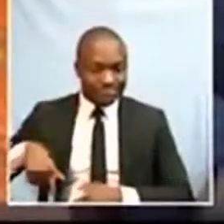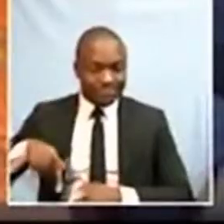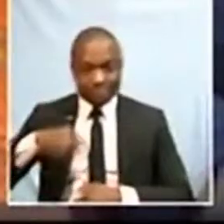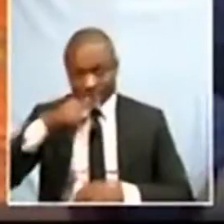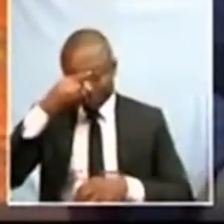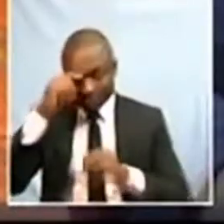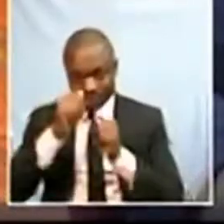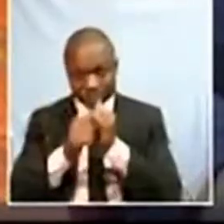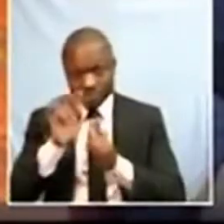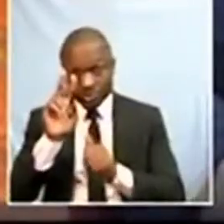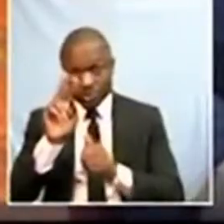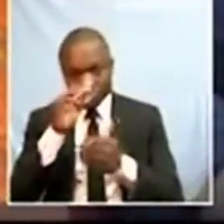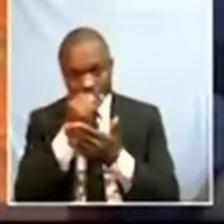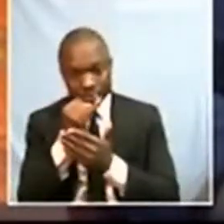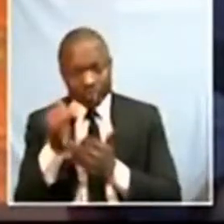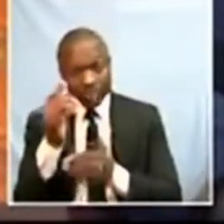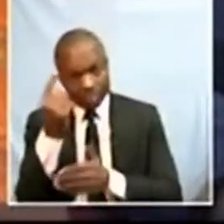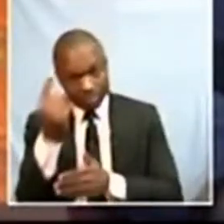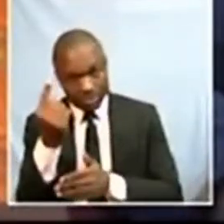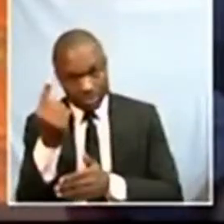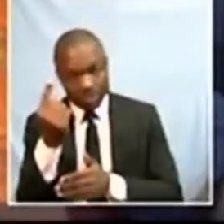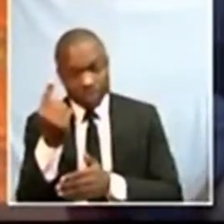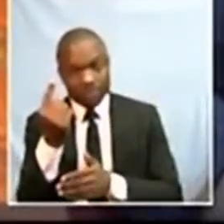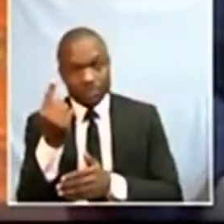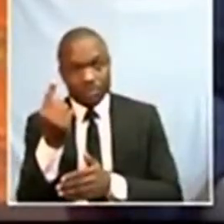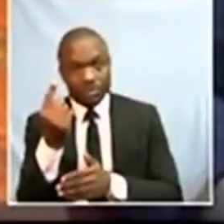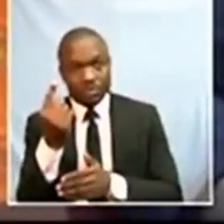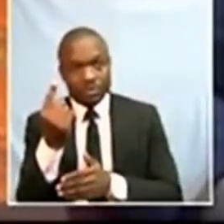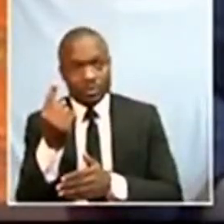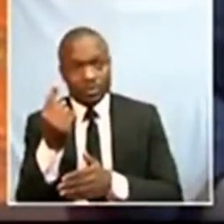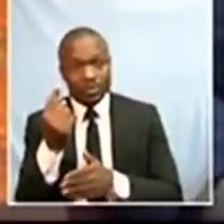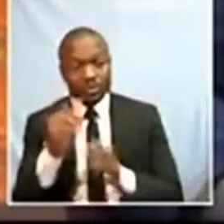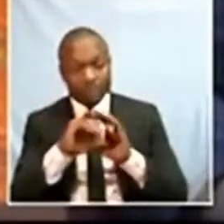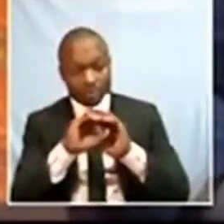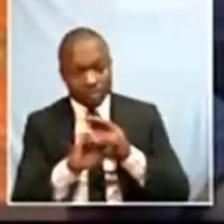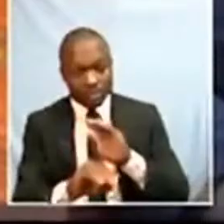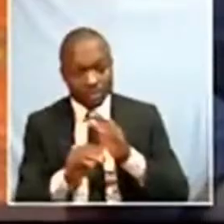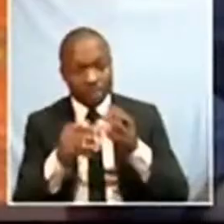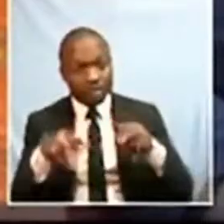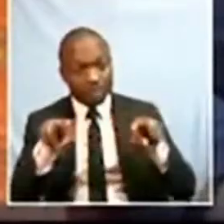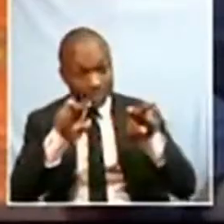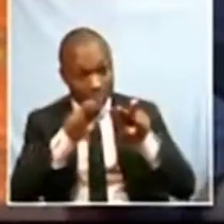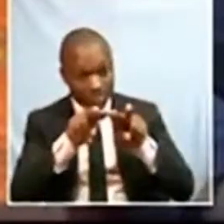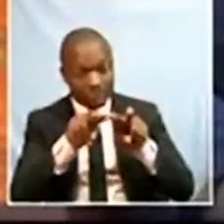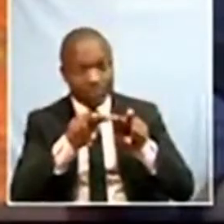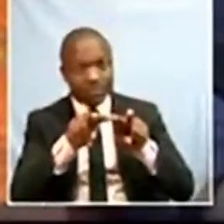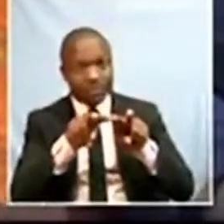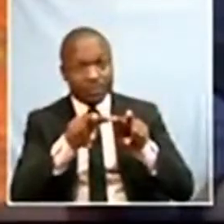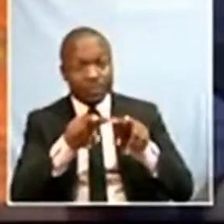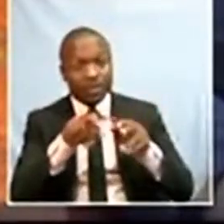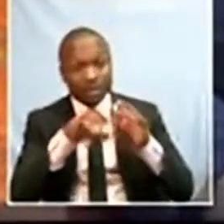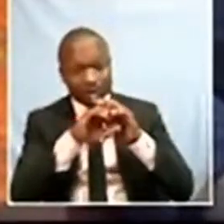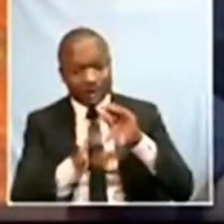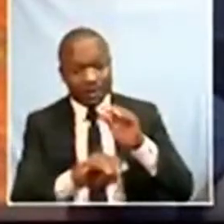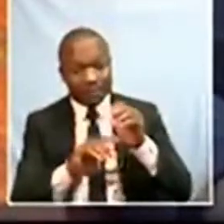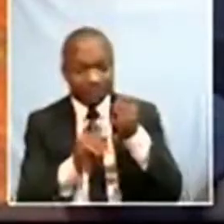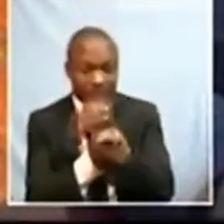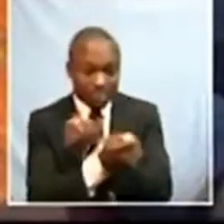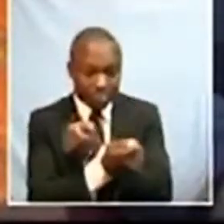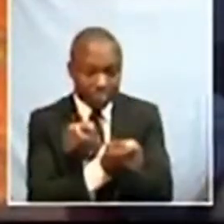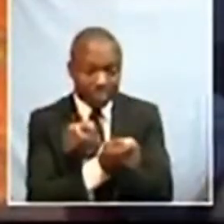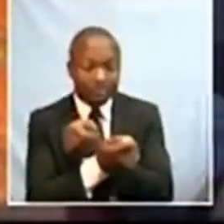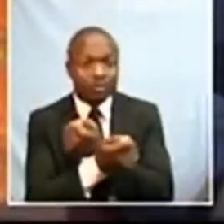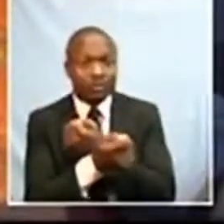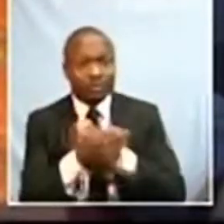due to 2 issues, one of which was under evaluation that was done at initial stage of the projects.